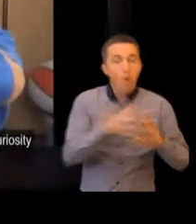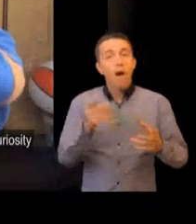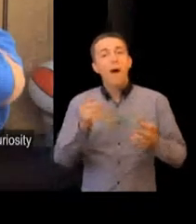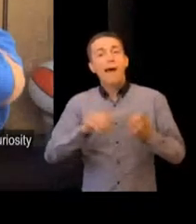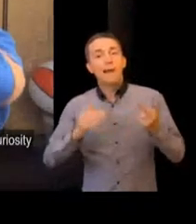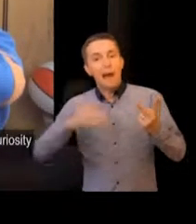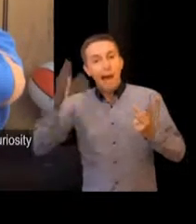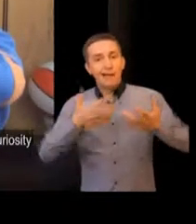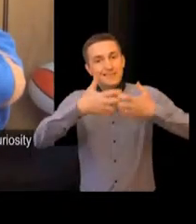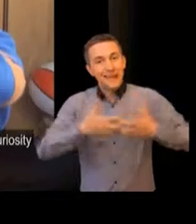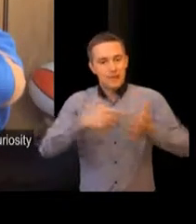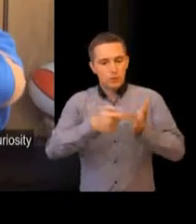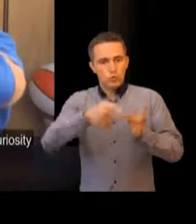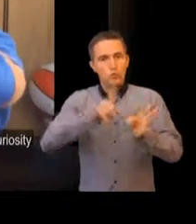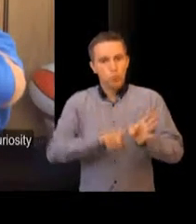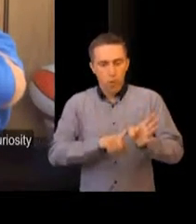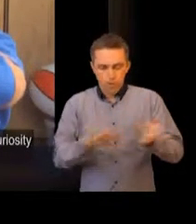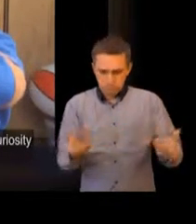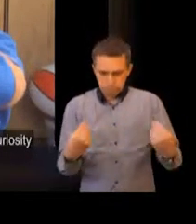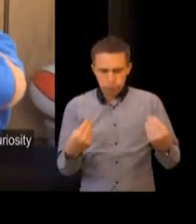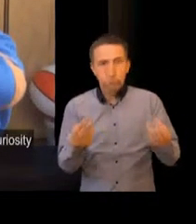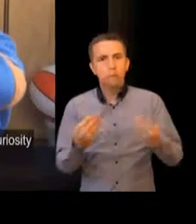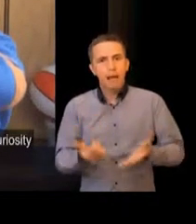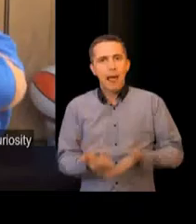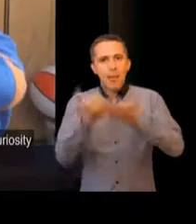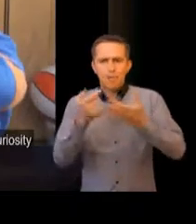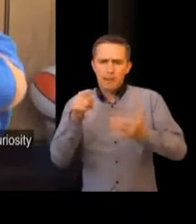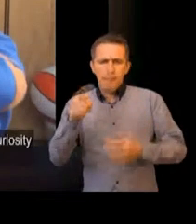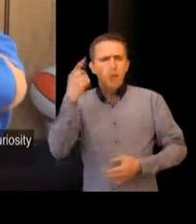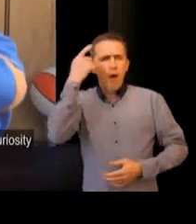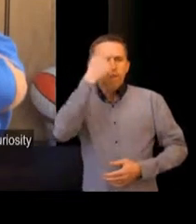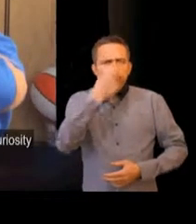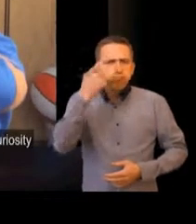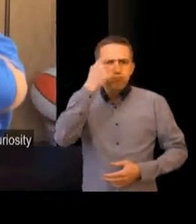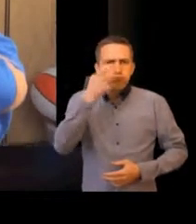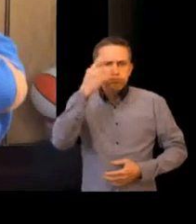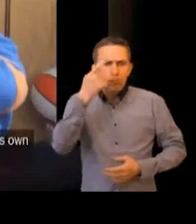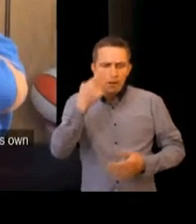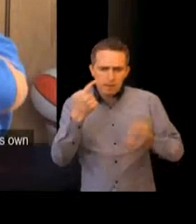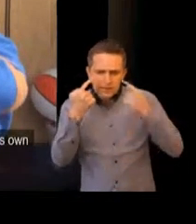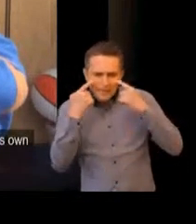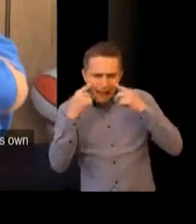Emma, what happens if you hold above your head and drop it on the ground?